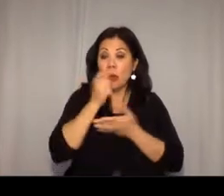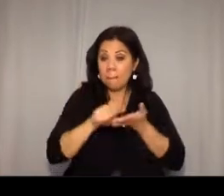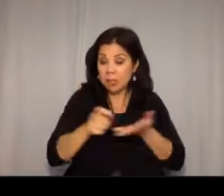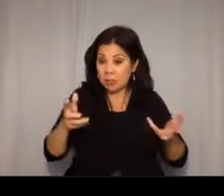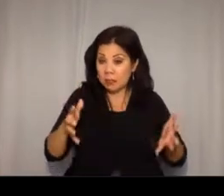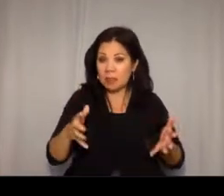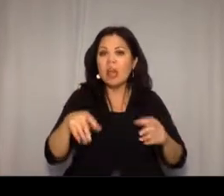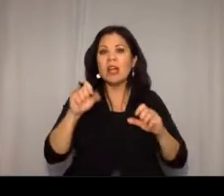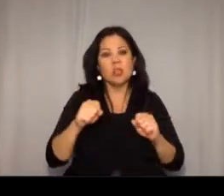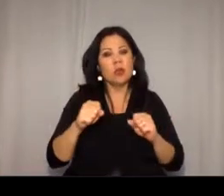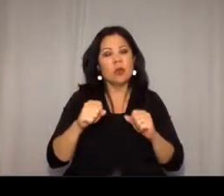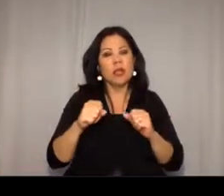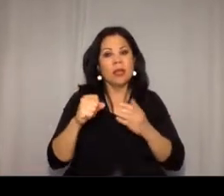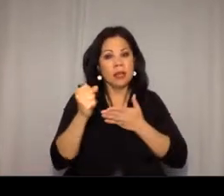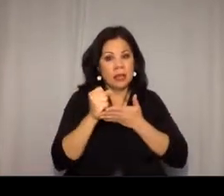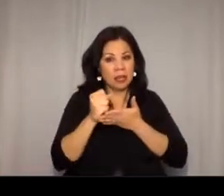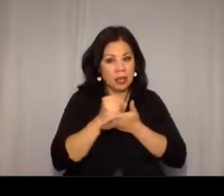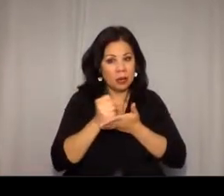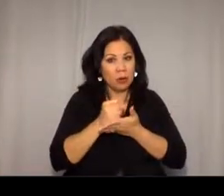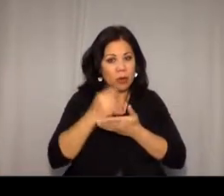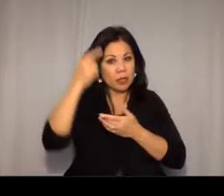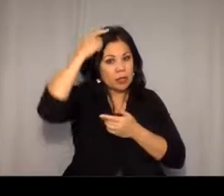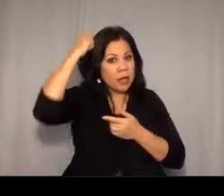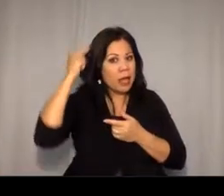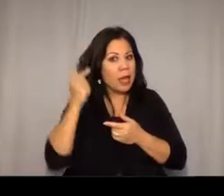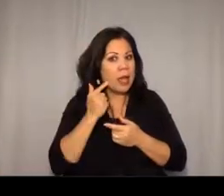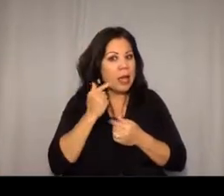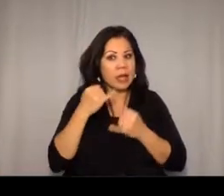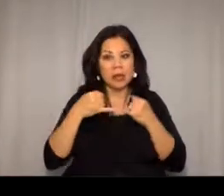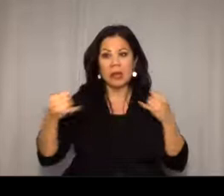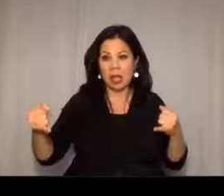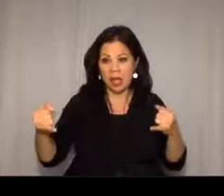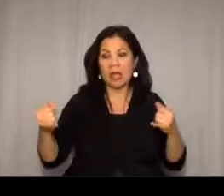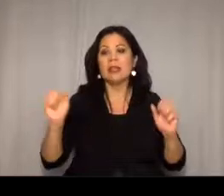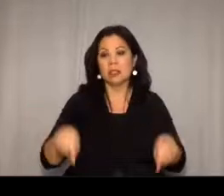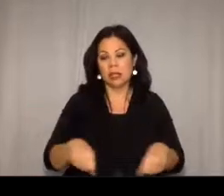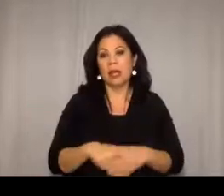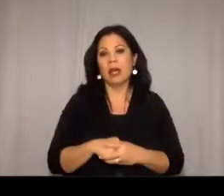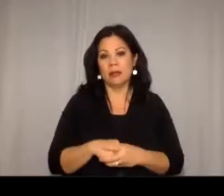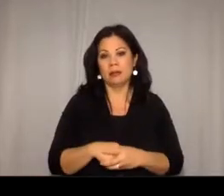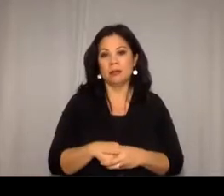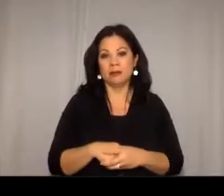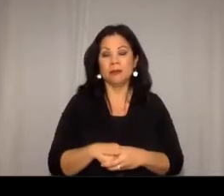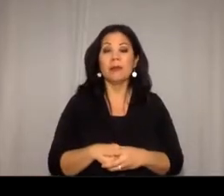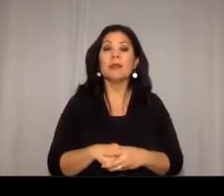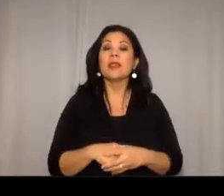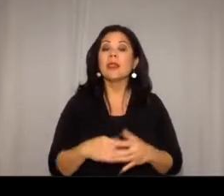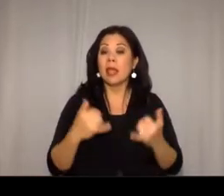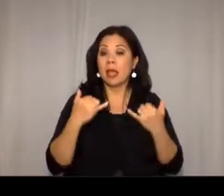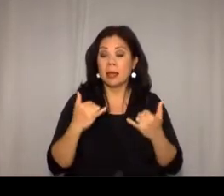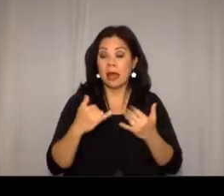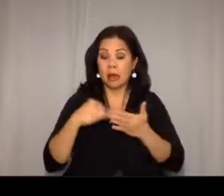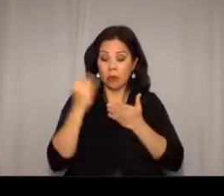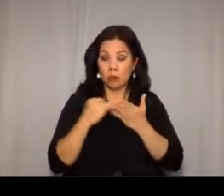can actually erase this line if you want to. And last, let's put in the claws. So the